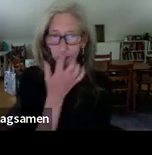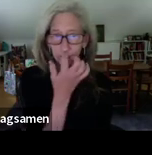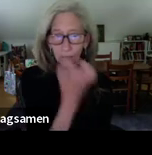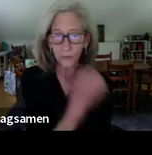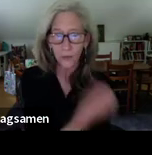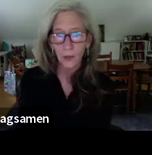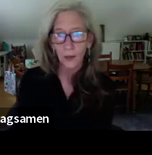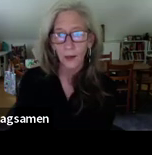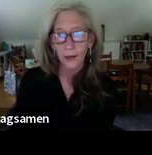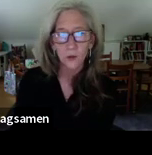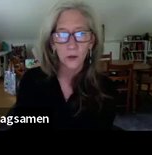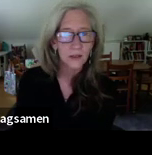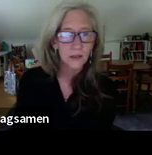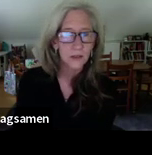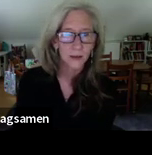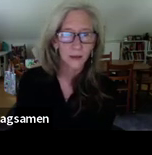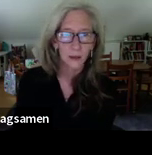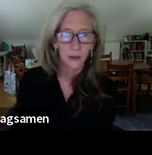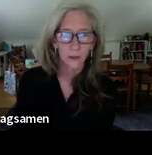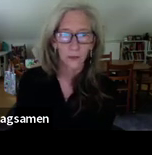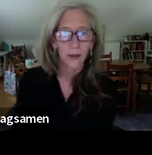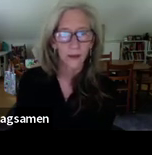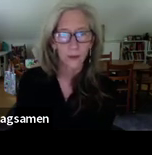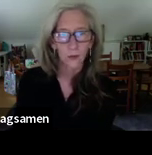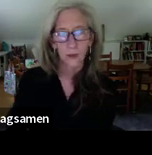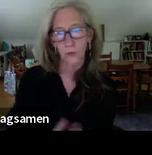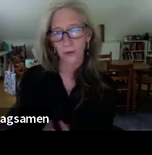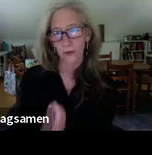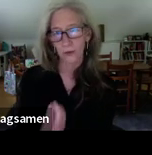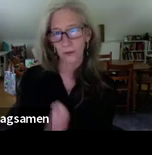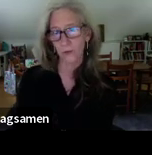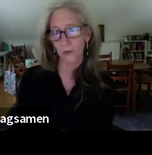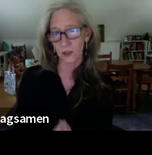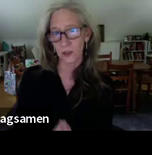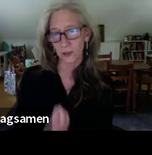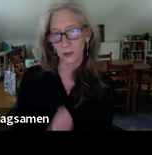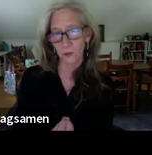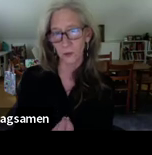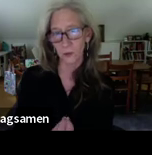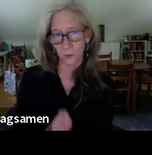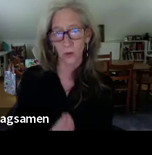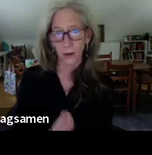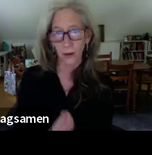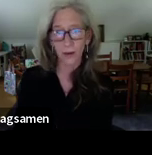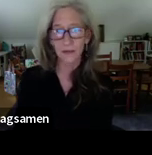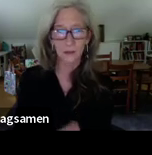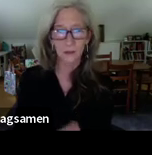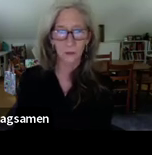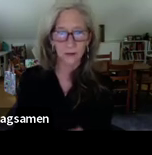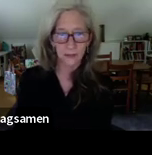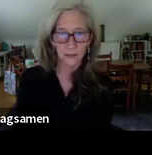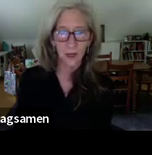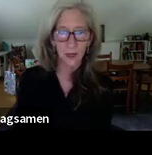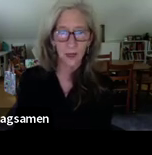Next slide. And so I mentioned that the way that we bring this information in through our bodies is through